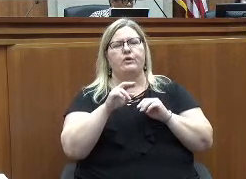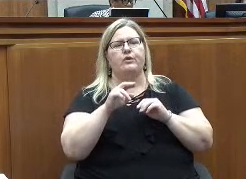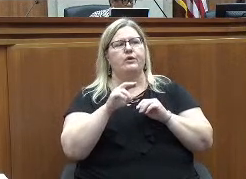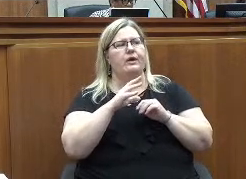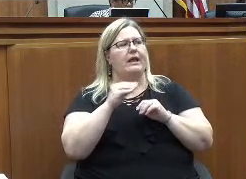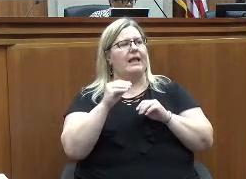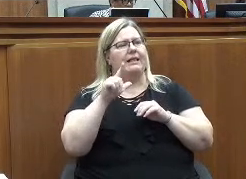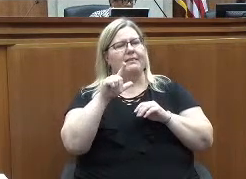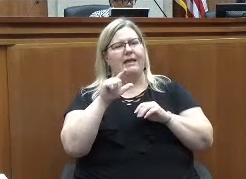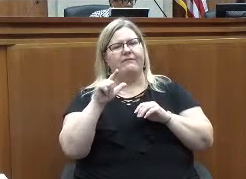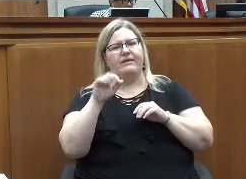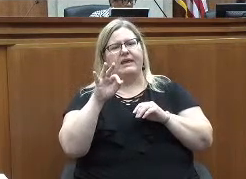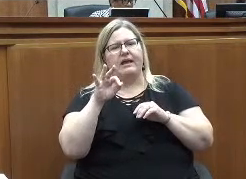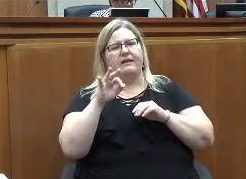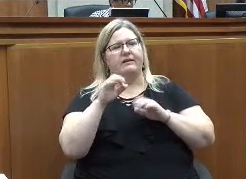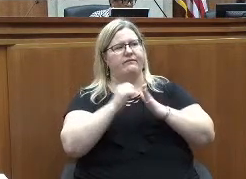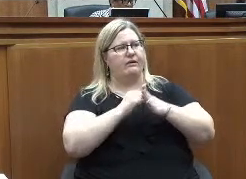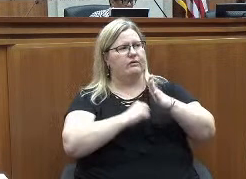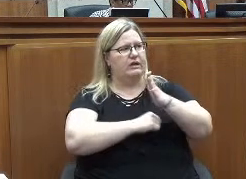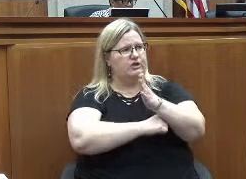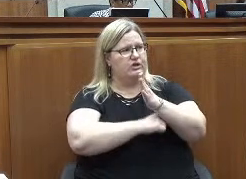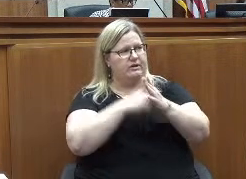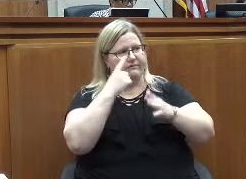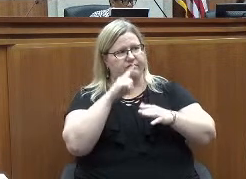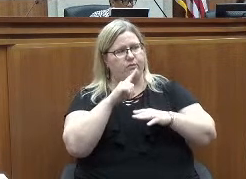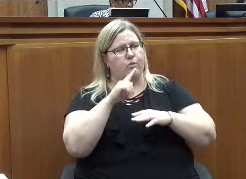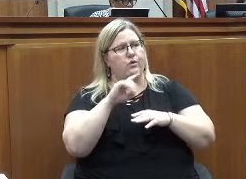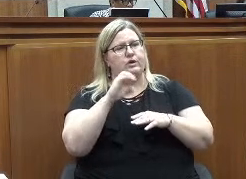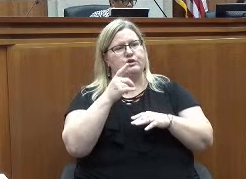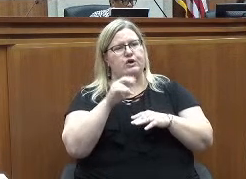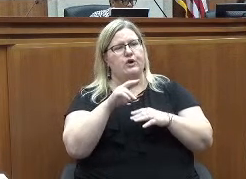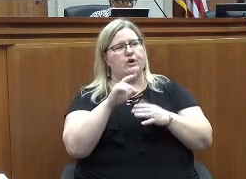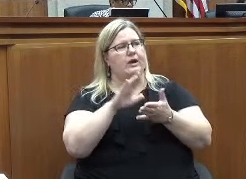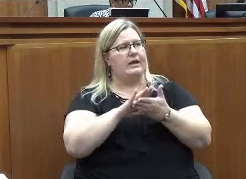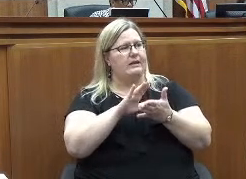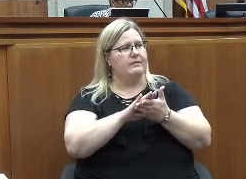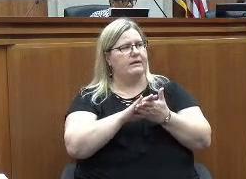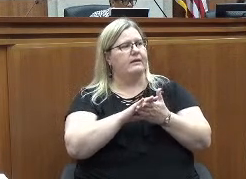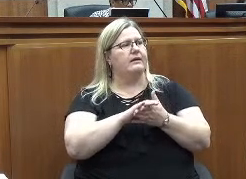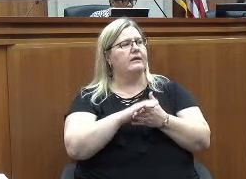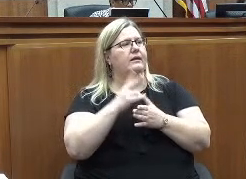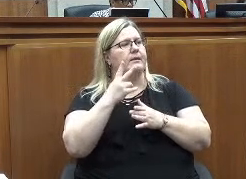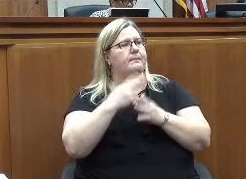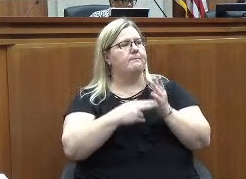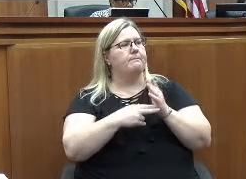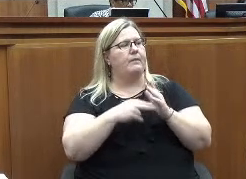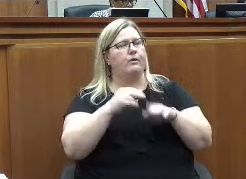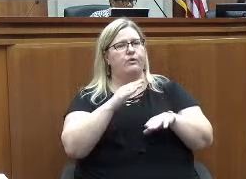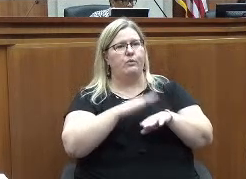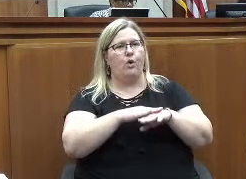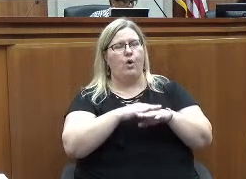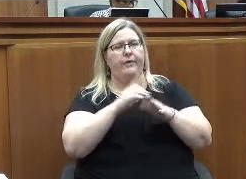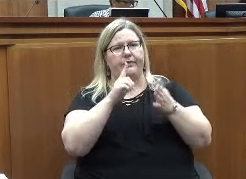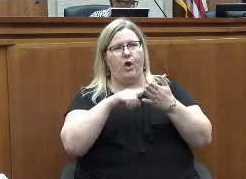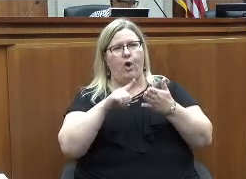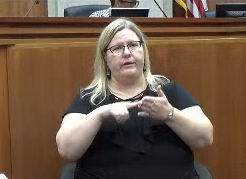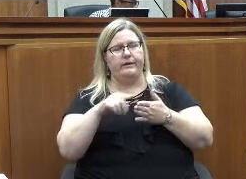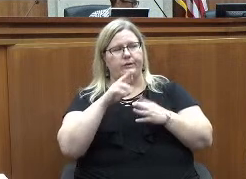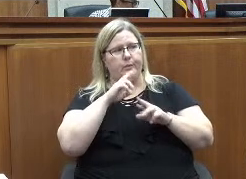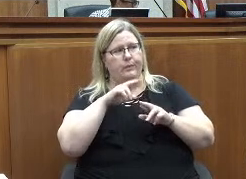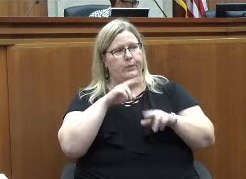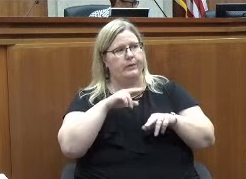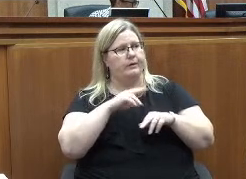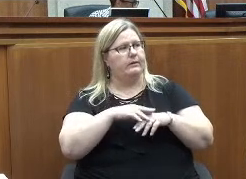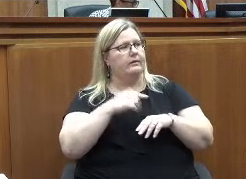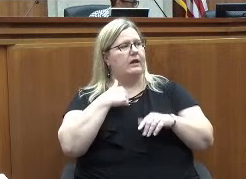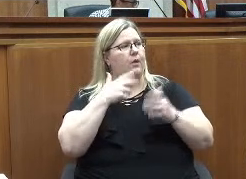Foundation, which has the Lafayette Renaissance Charter Academy. Both are referenced in the legislative report. I'd like